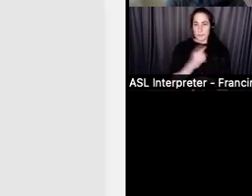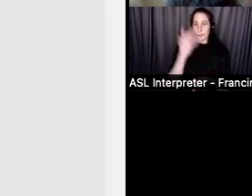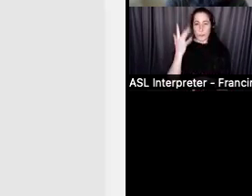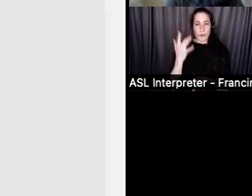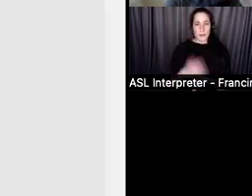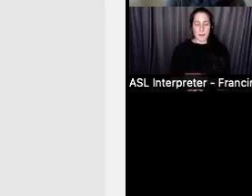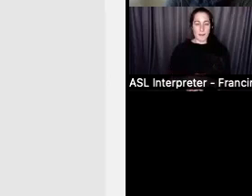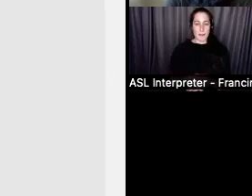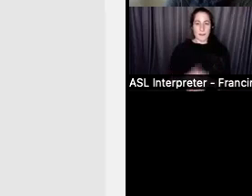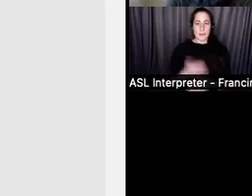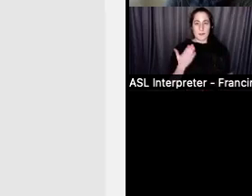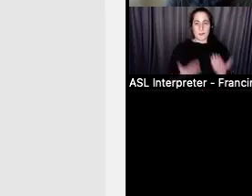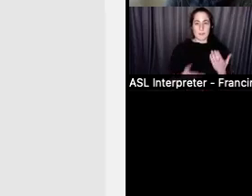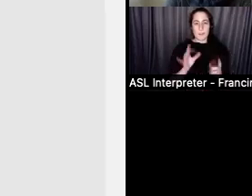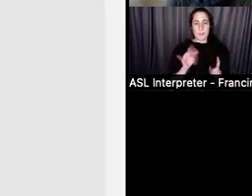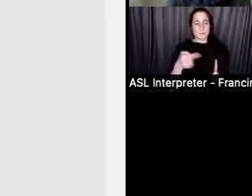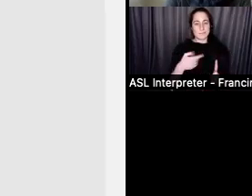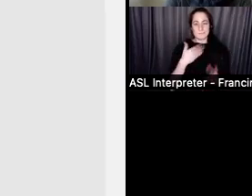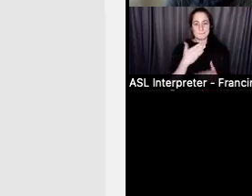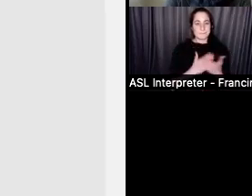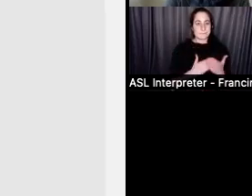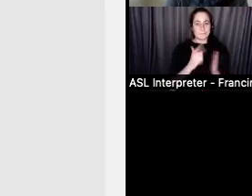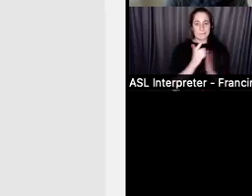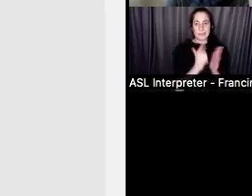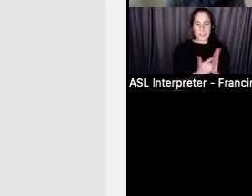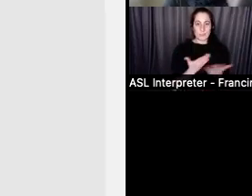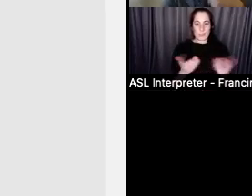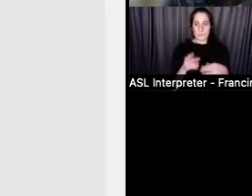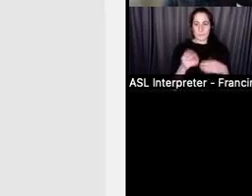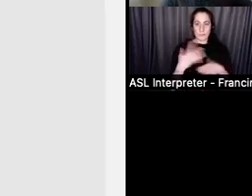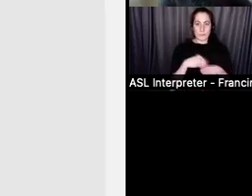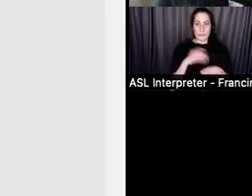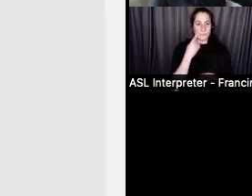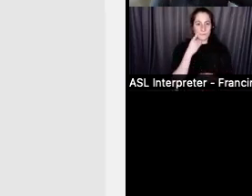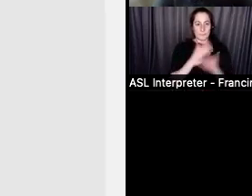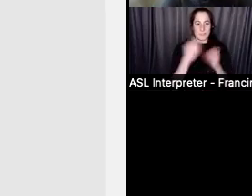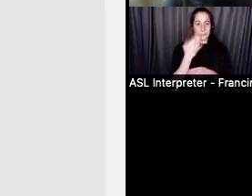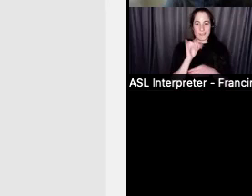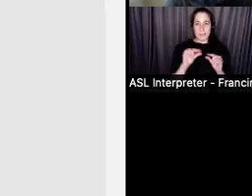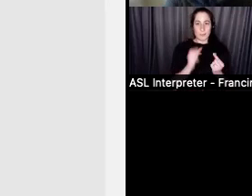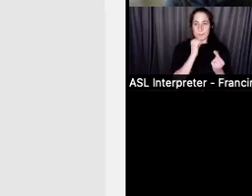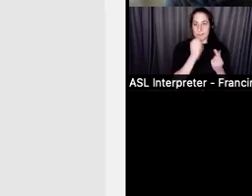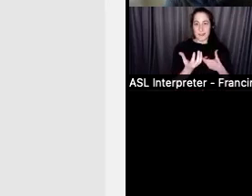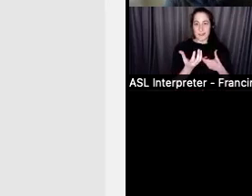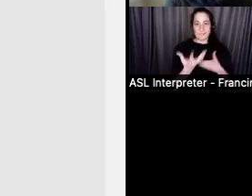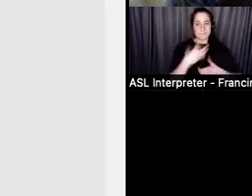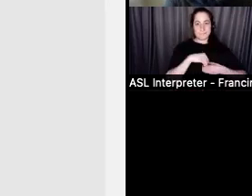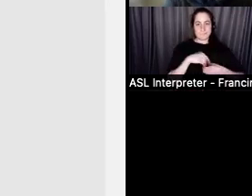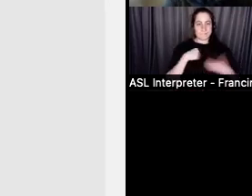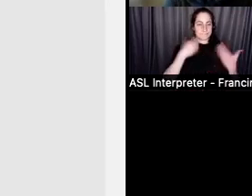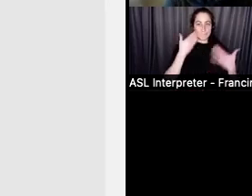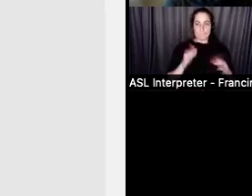like some bureaucratic legalese there that for some reason that group is excluded, even though obviously there are people